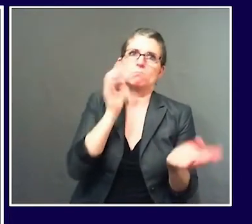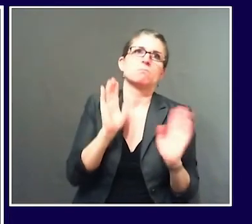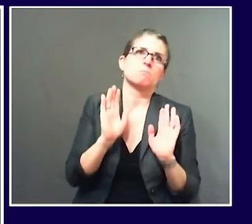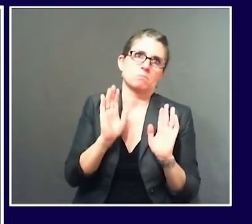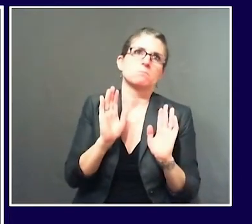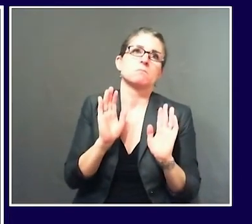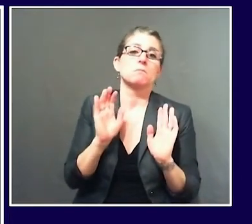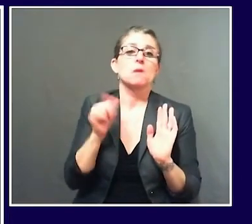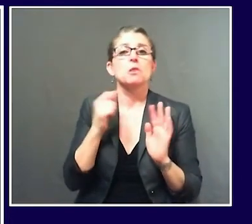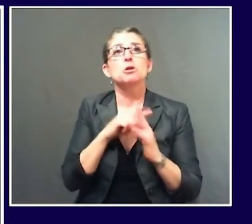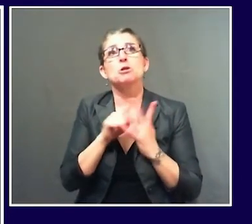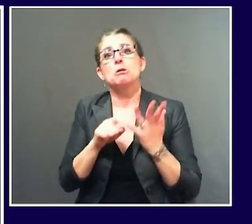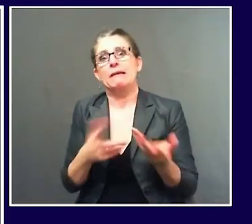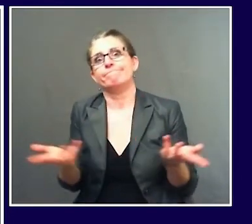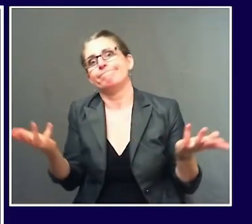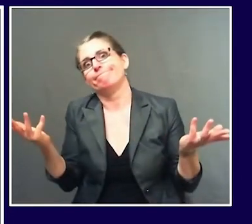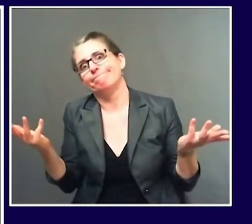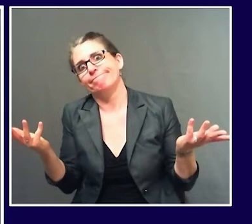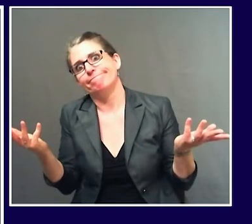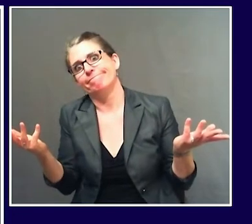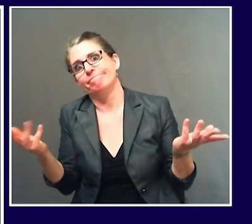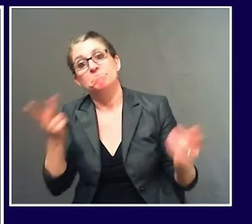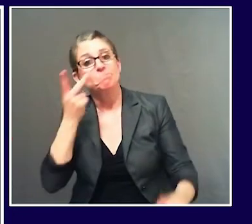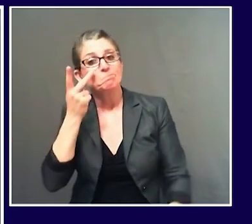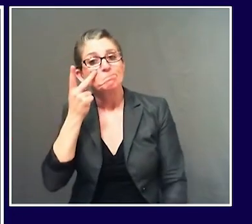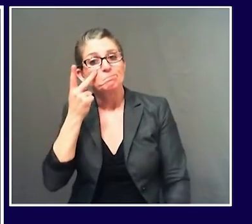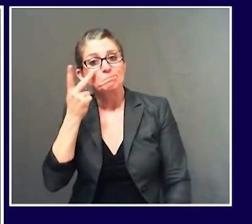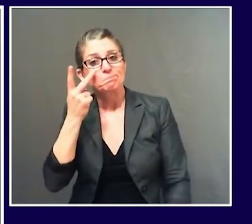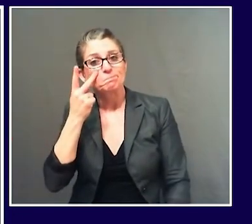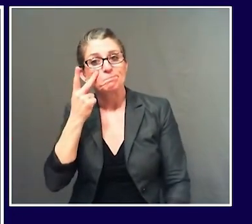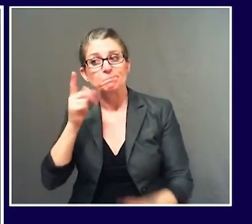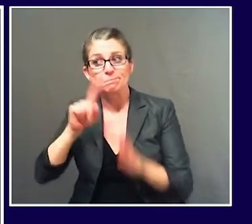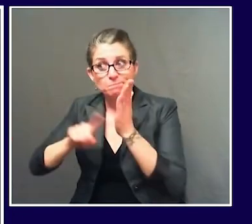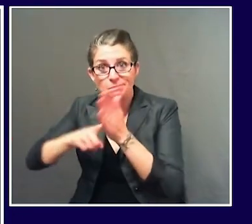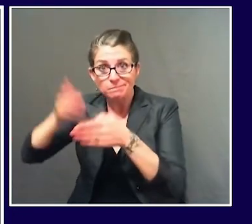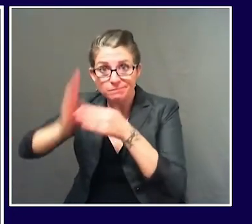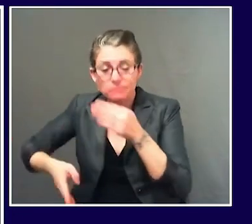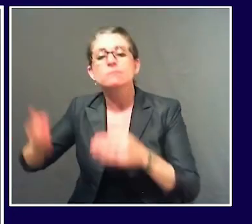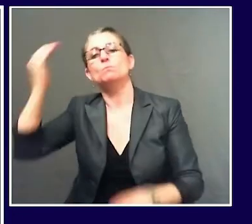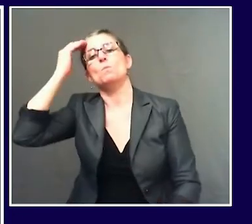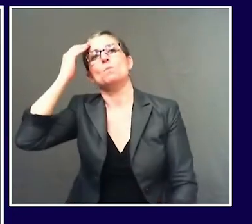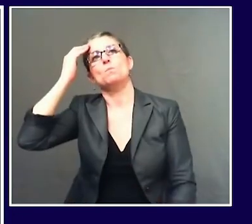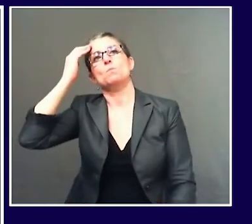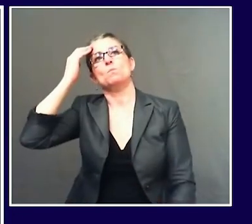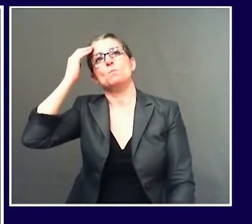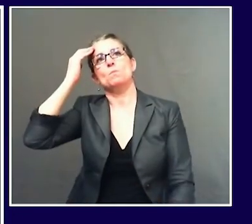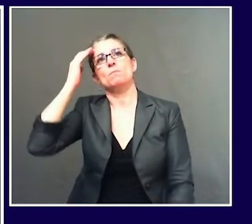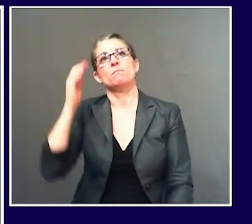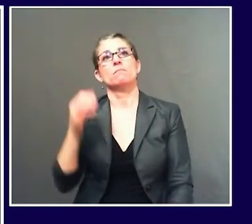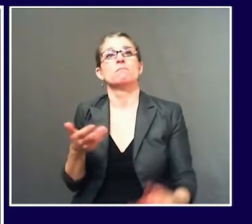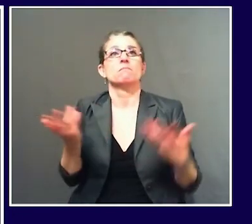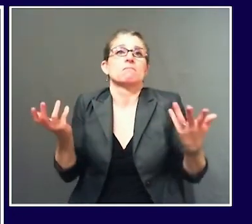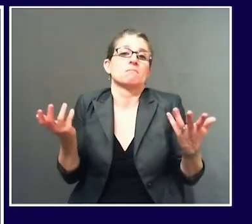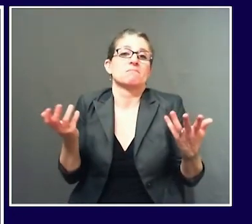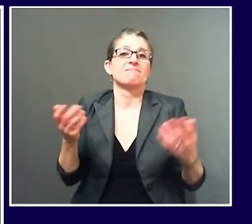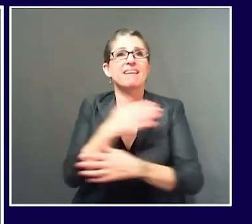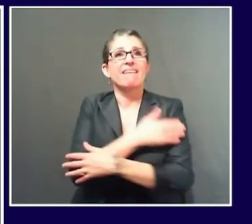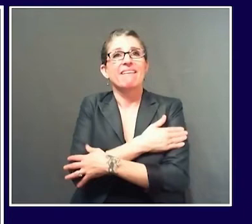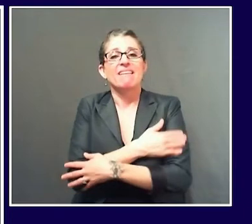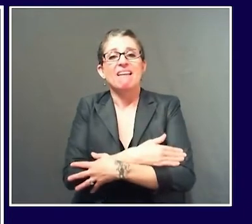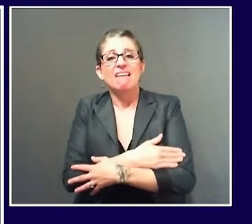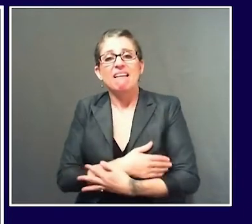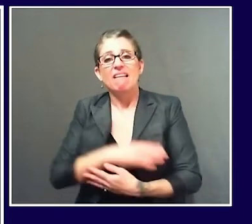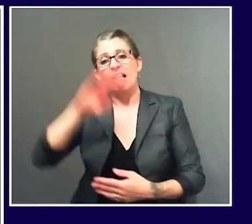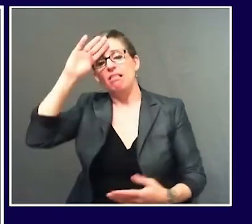that we saw in these individuals, which, again, were predominantly characterized by muscle aches. Thank you. And do you have any updates on